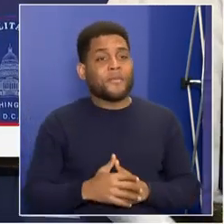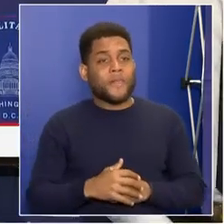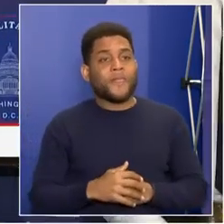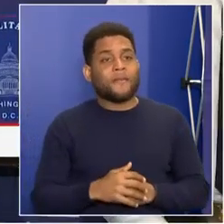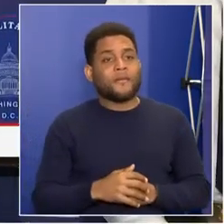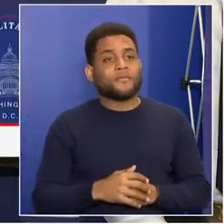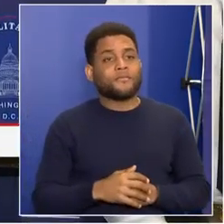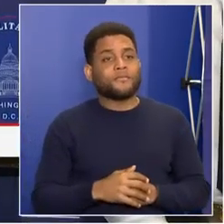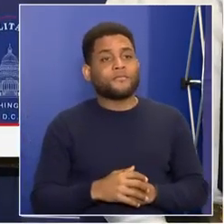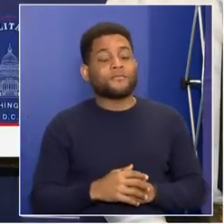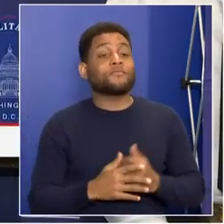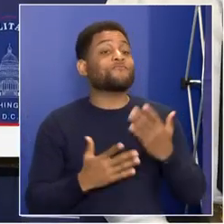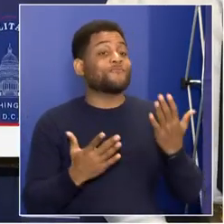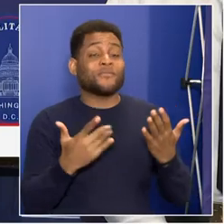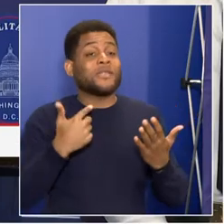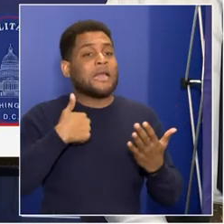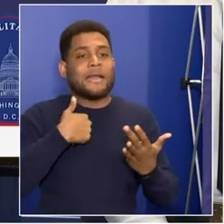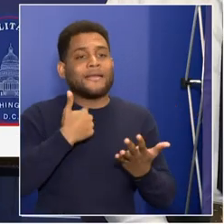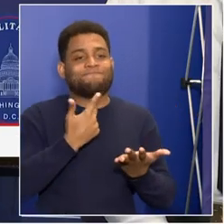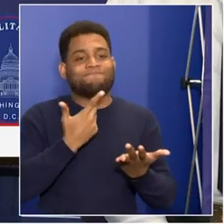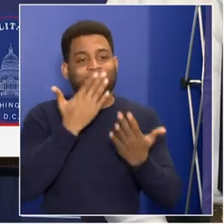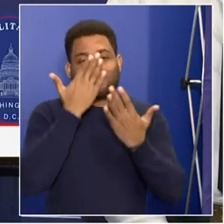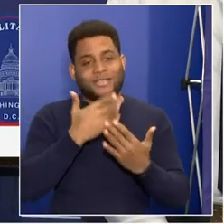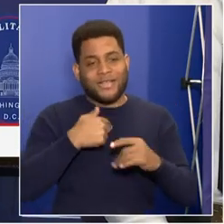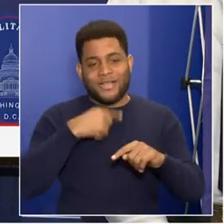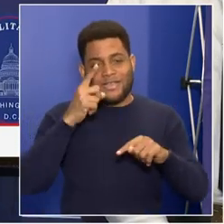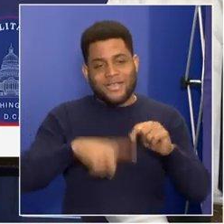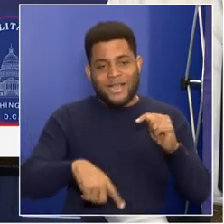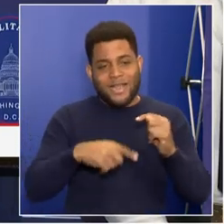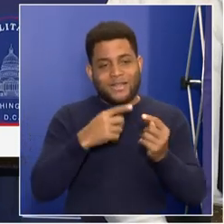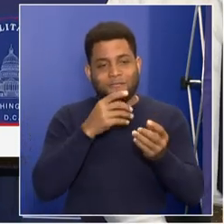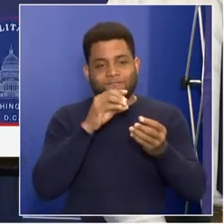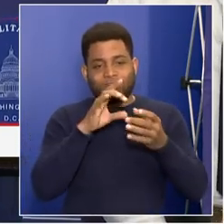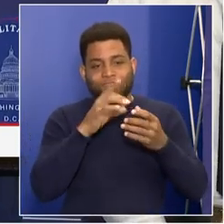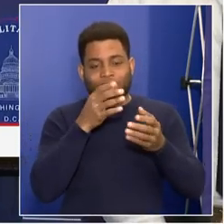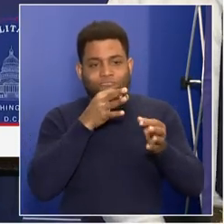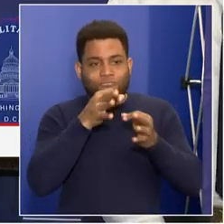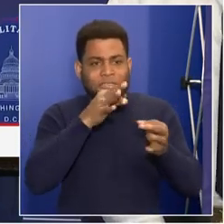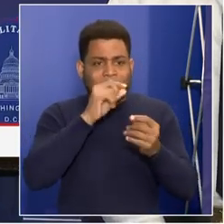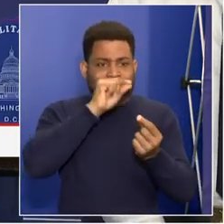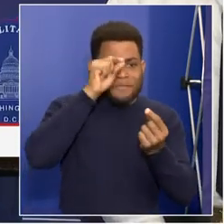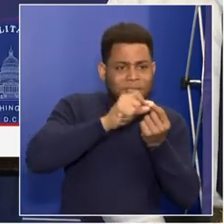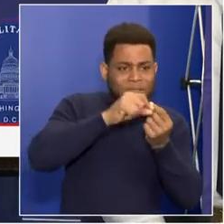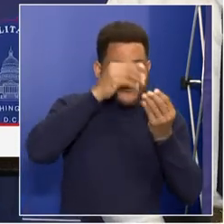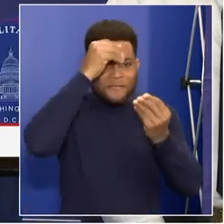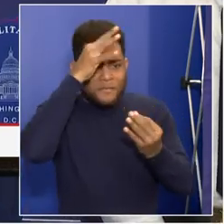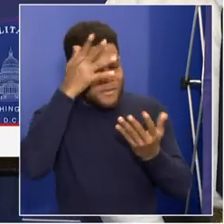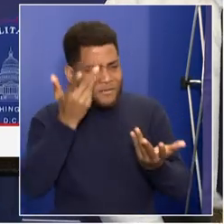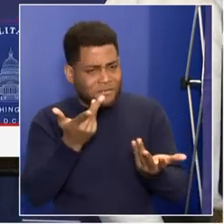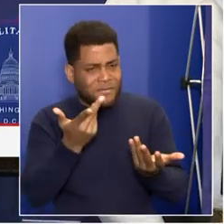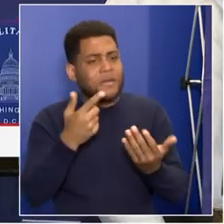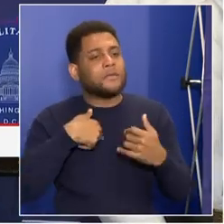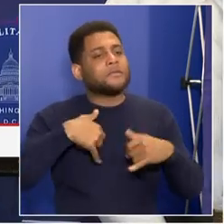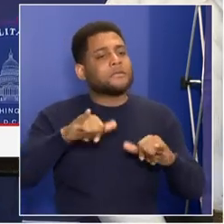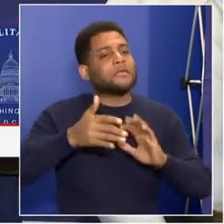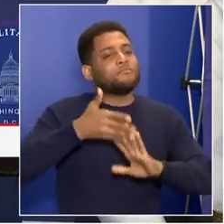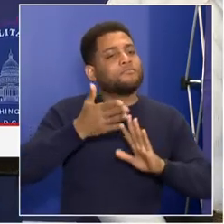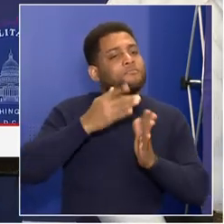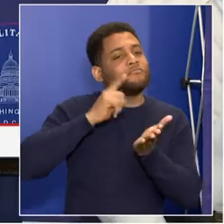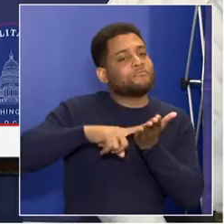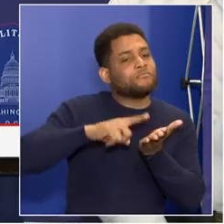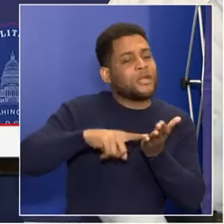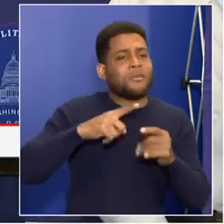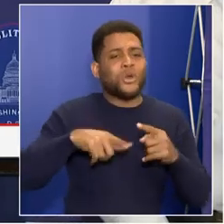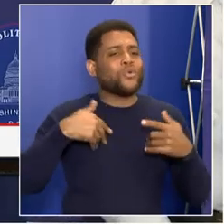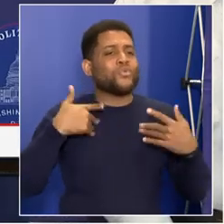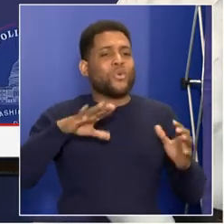is still an active investigation and we don't want to jeopardize the prosecution of this case. But what I can tell you is video is invaluable to our detectives